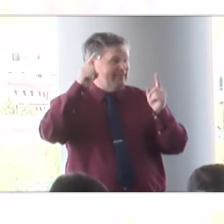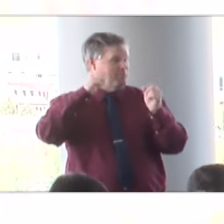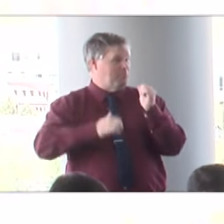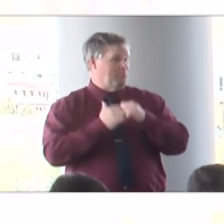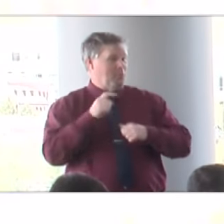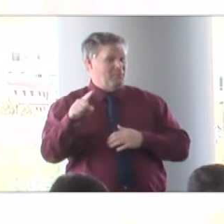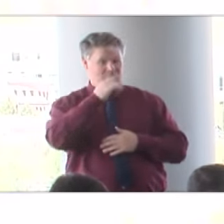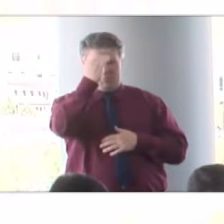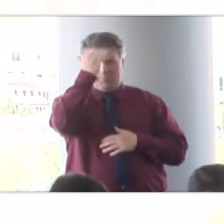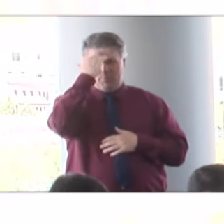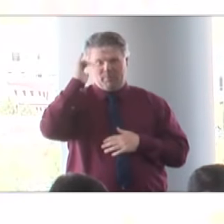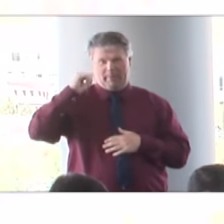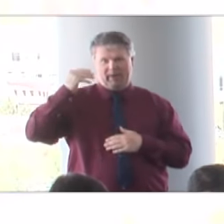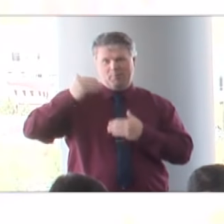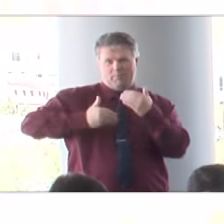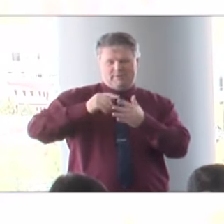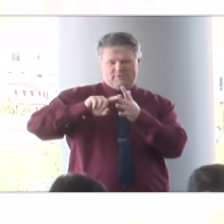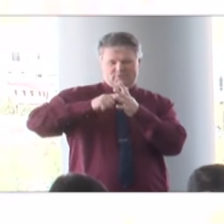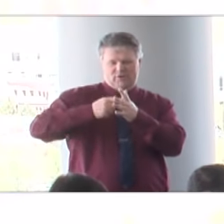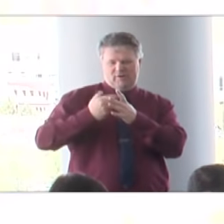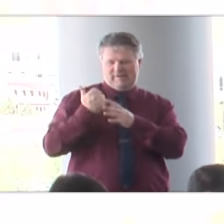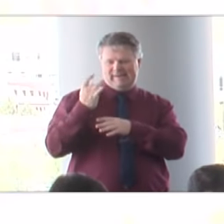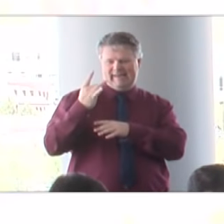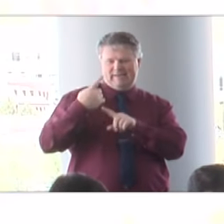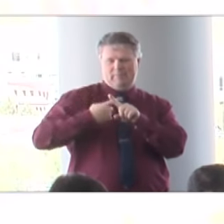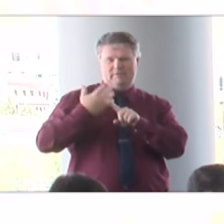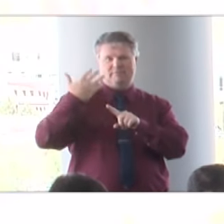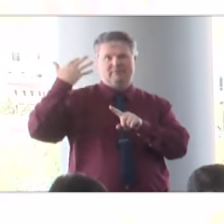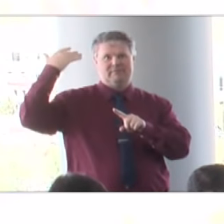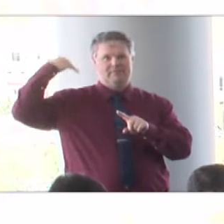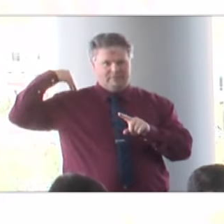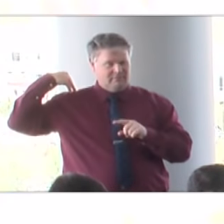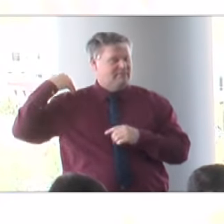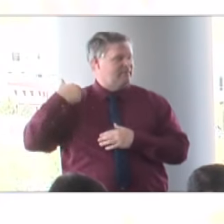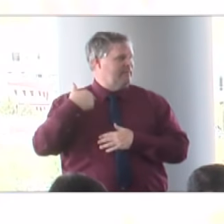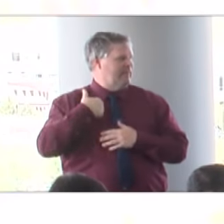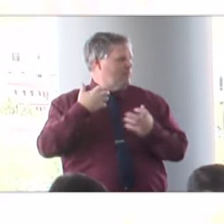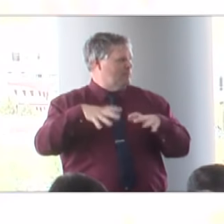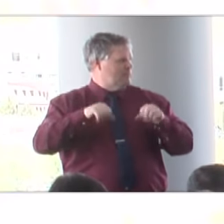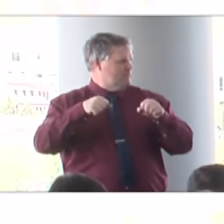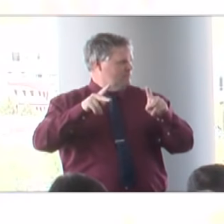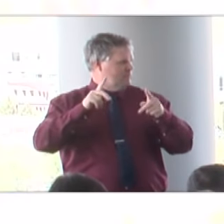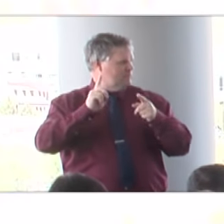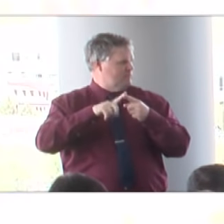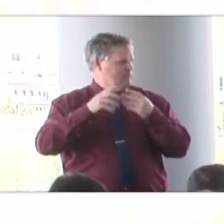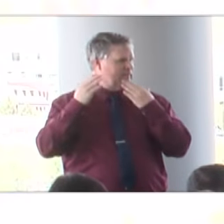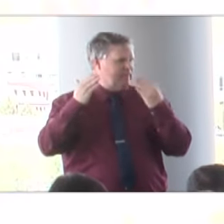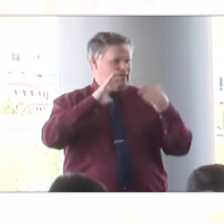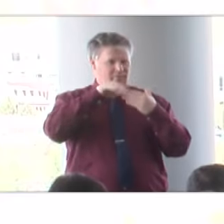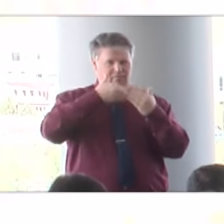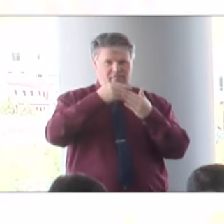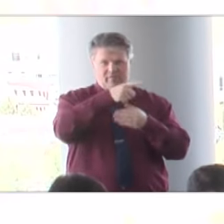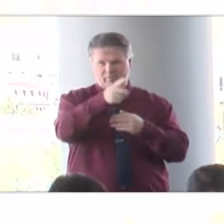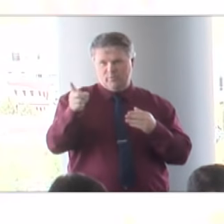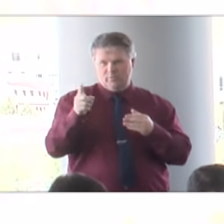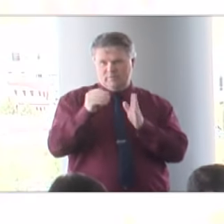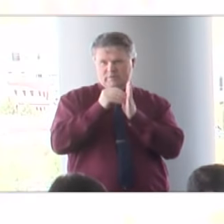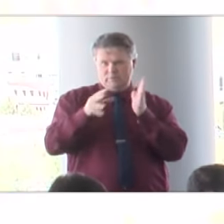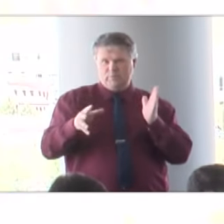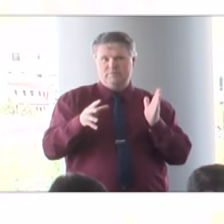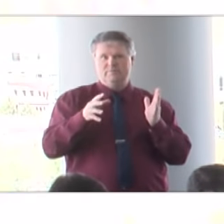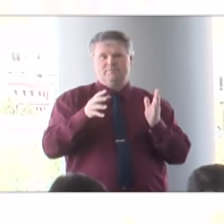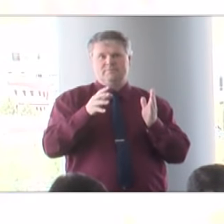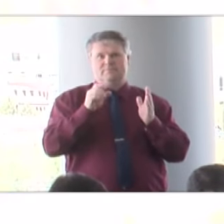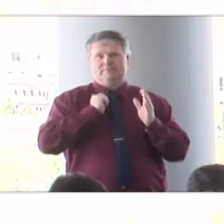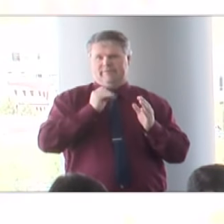as most of you know, it's a process that started over 18 months ago. And I would like to take this opportunity to thank all of you, the students,